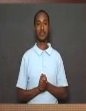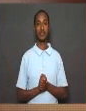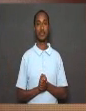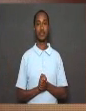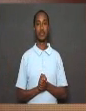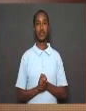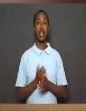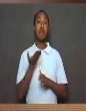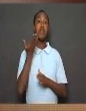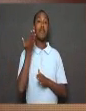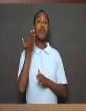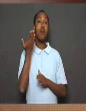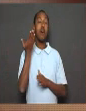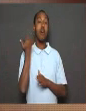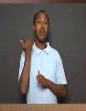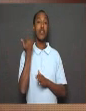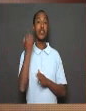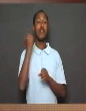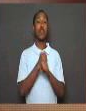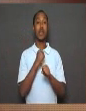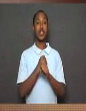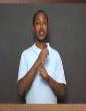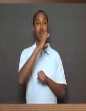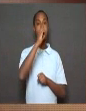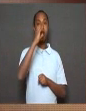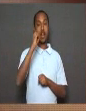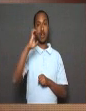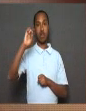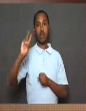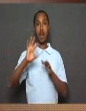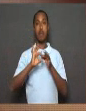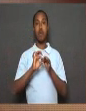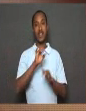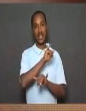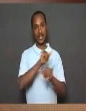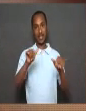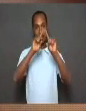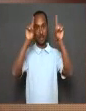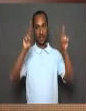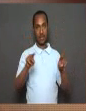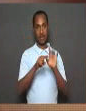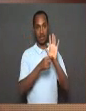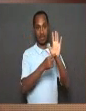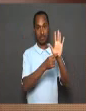The formation of the coordinate covalent bond looks like this.